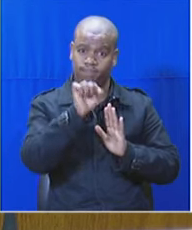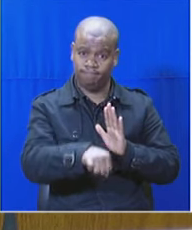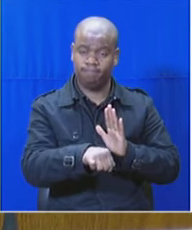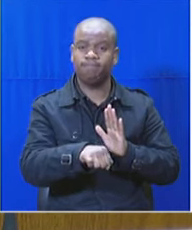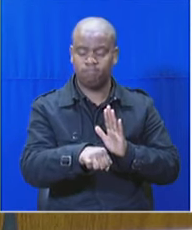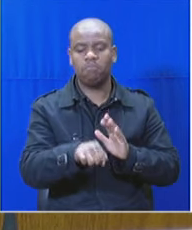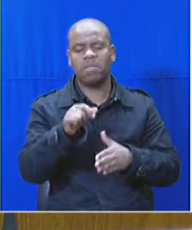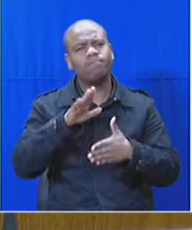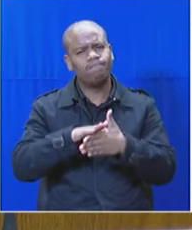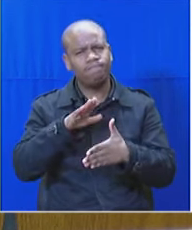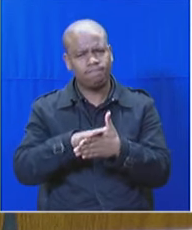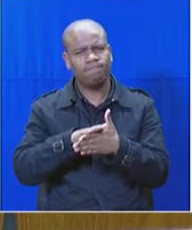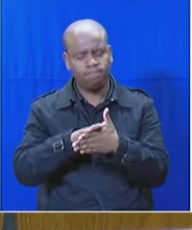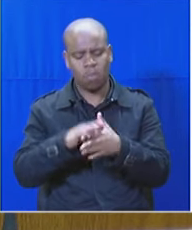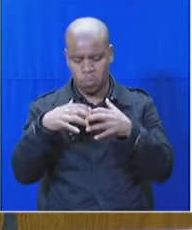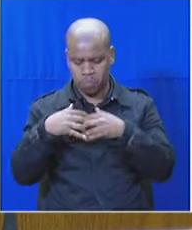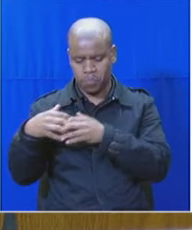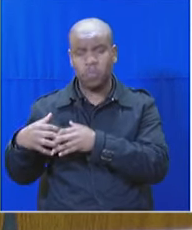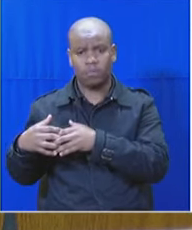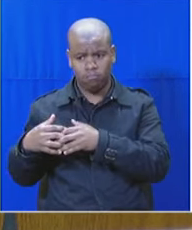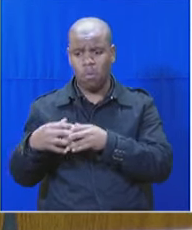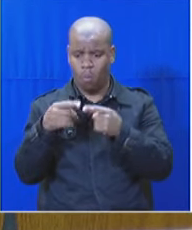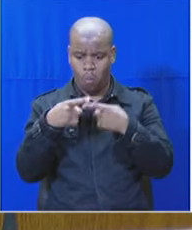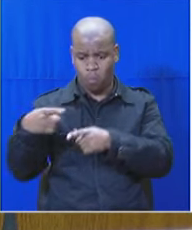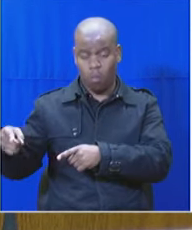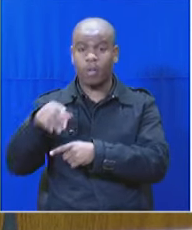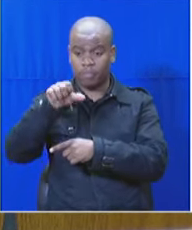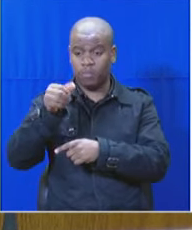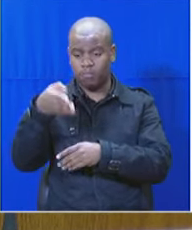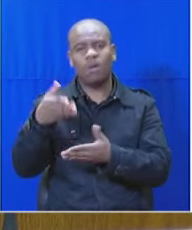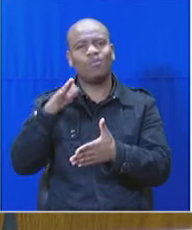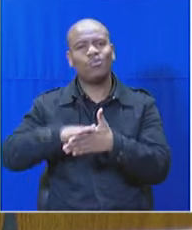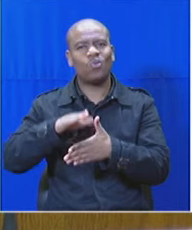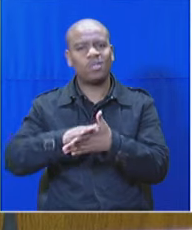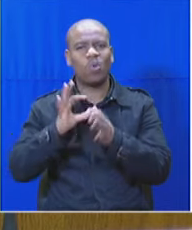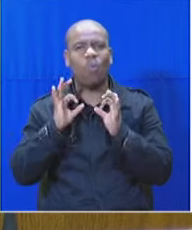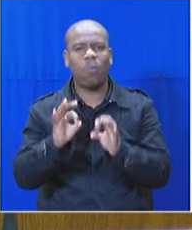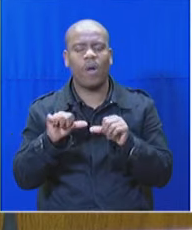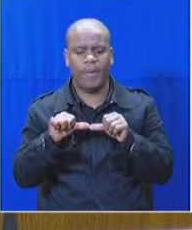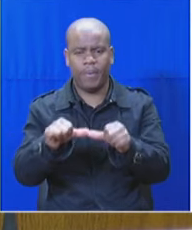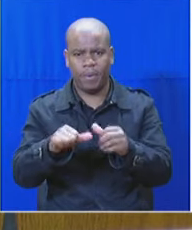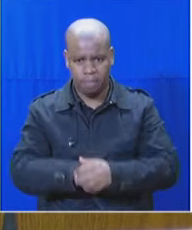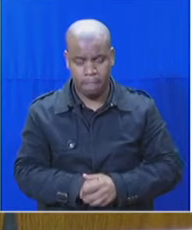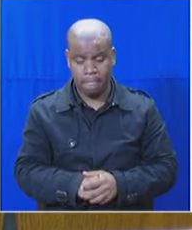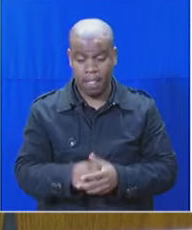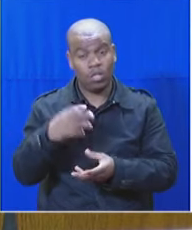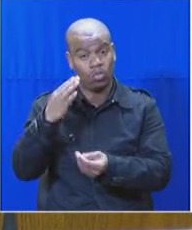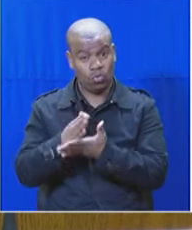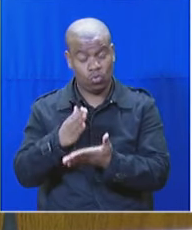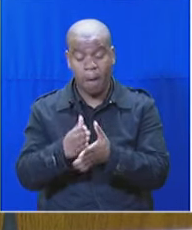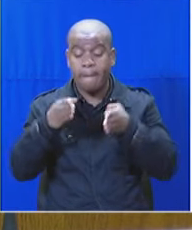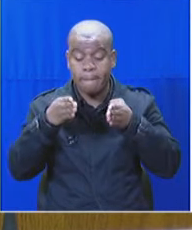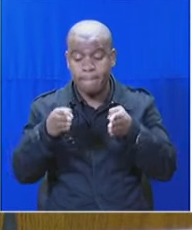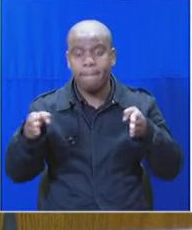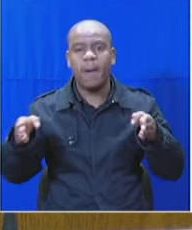take reasonable legislative and other measures within its available resources to foster conditions which enable citizens to